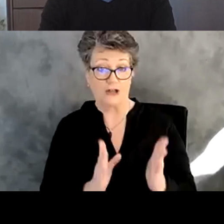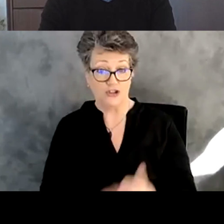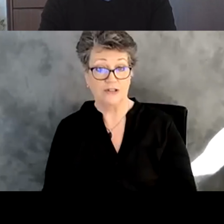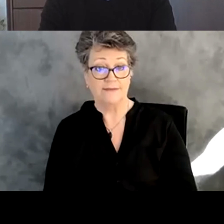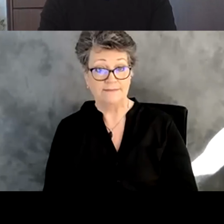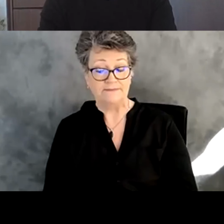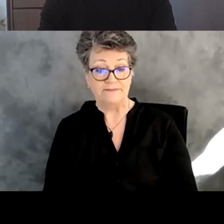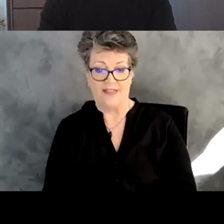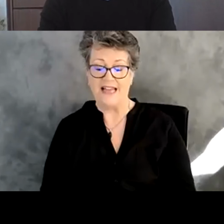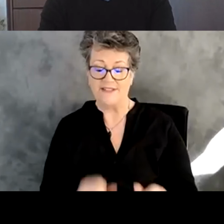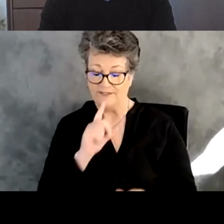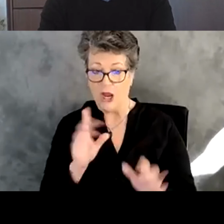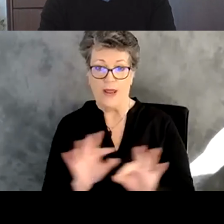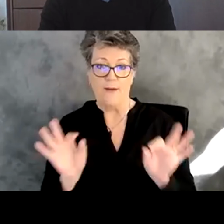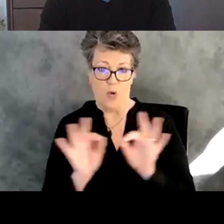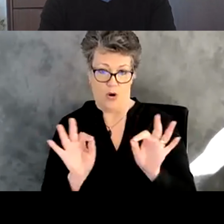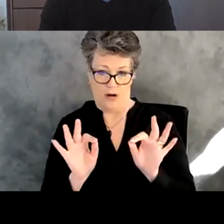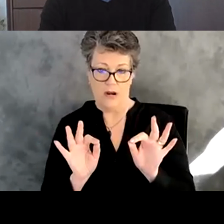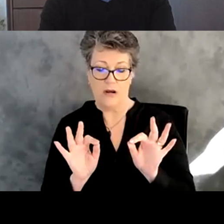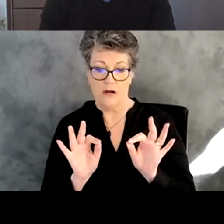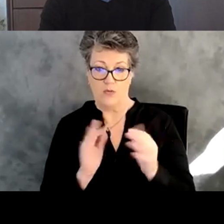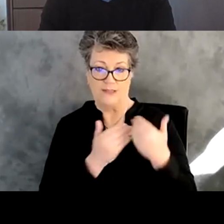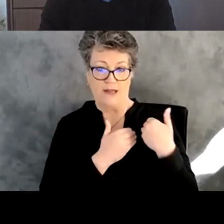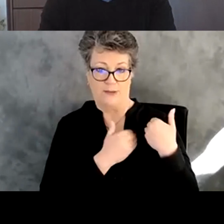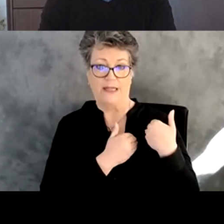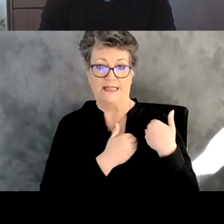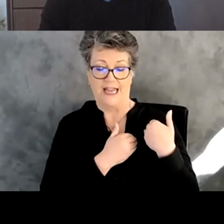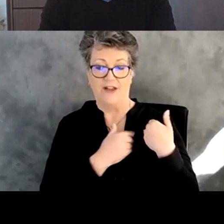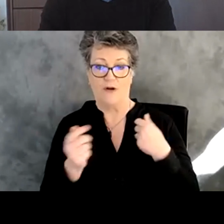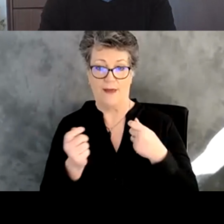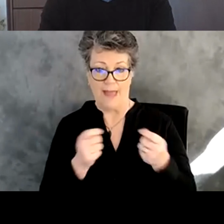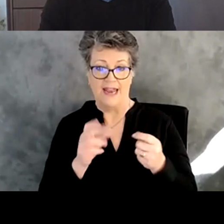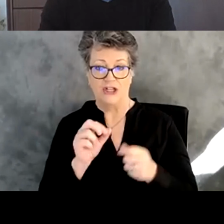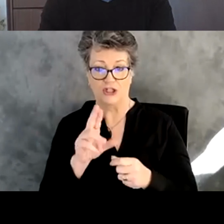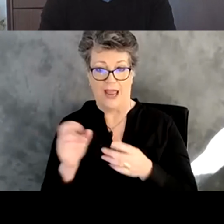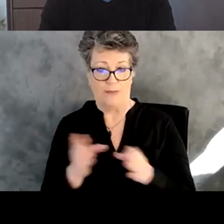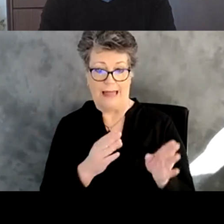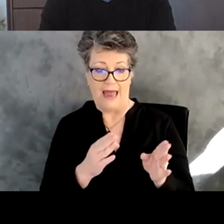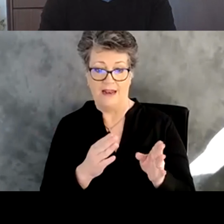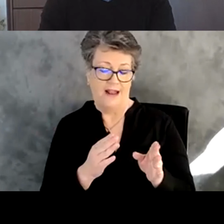an incredibly important responsibility of managed care plans that can't be